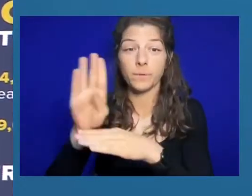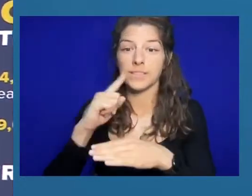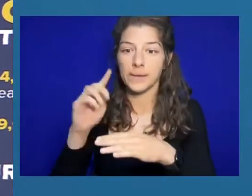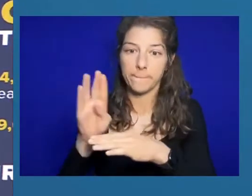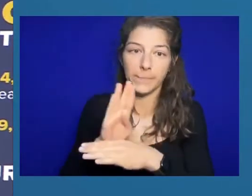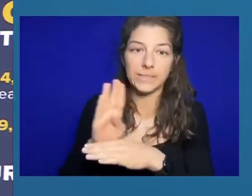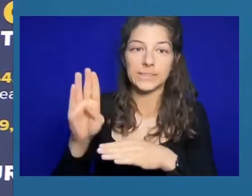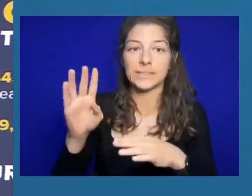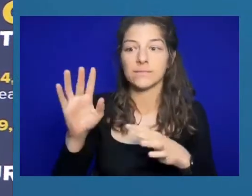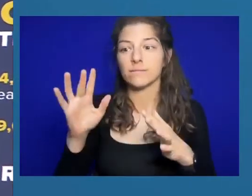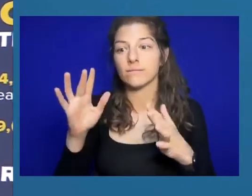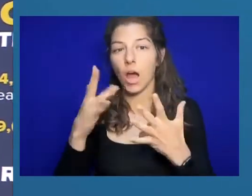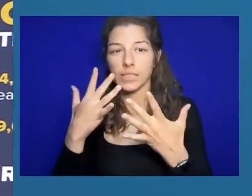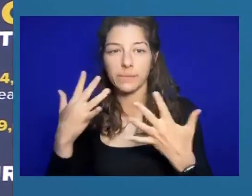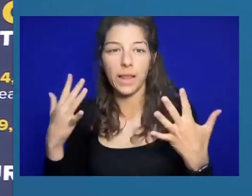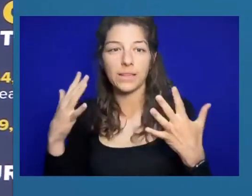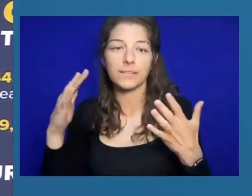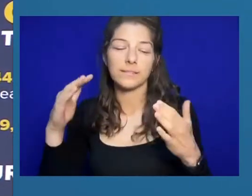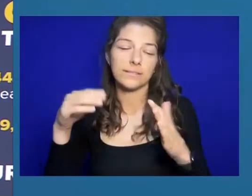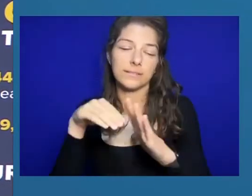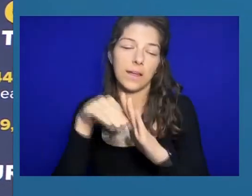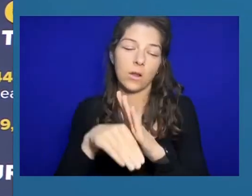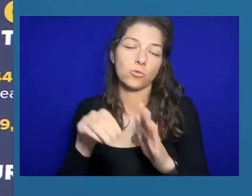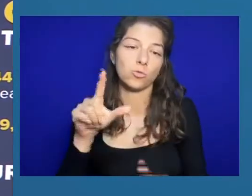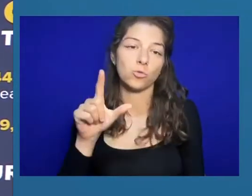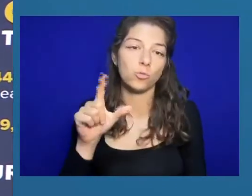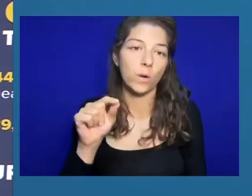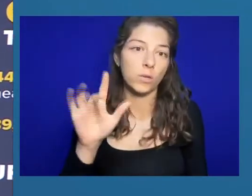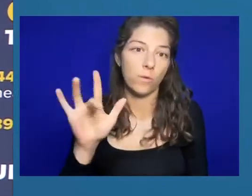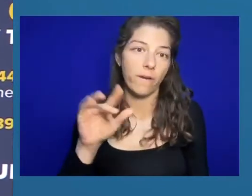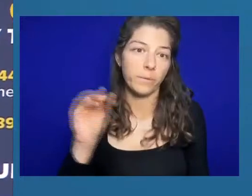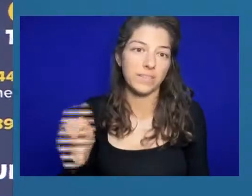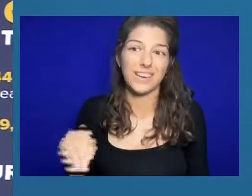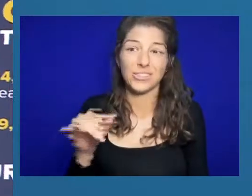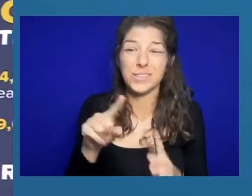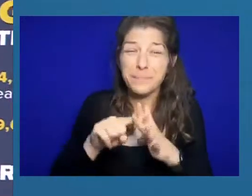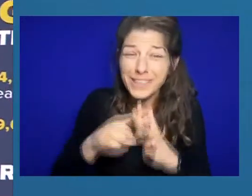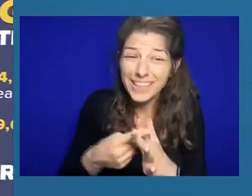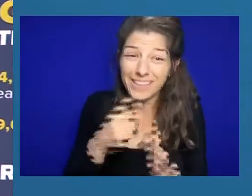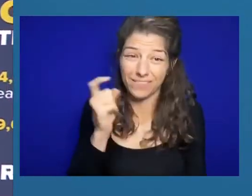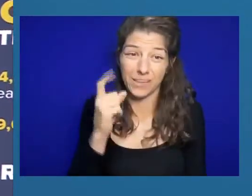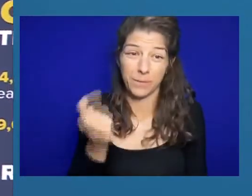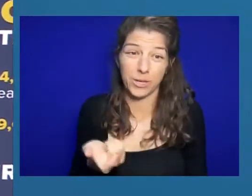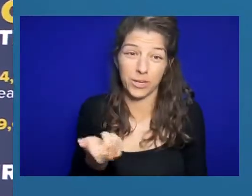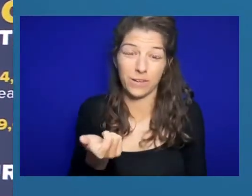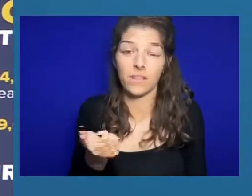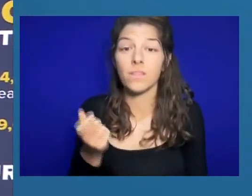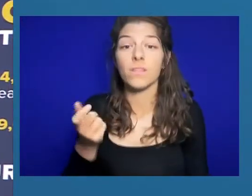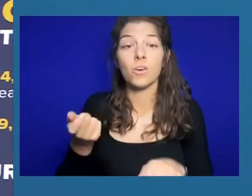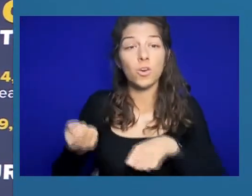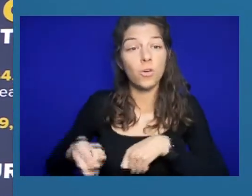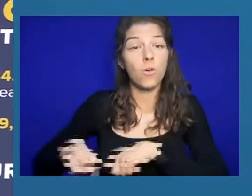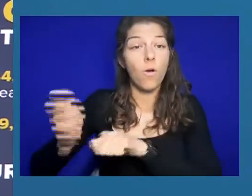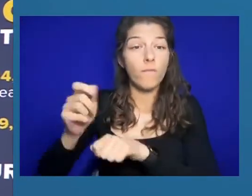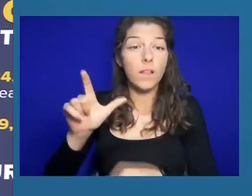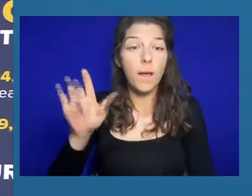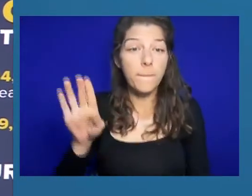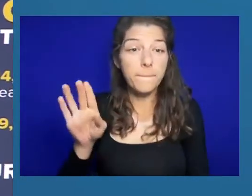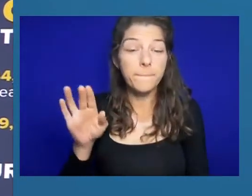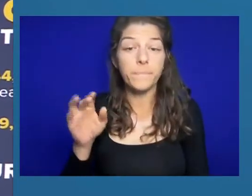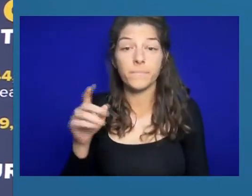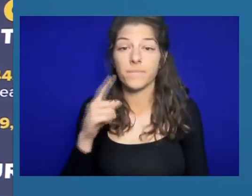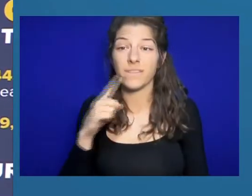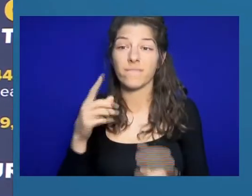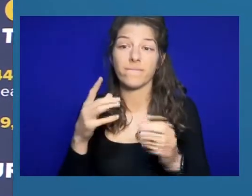down 20 to 25%. It's just the beginning of summer. It's just the beginning. The Malone Golf Club, alone they said they've lost